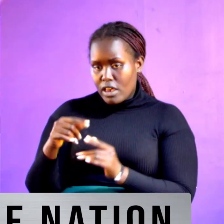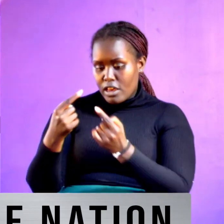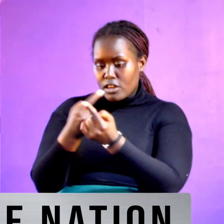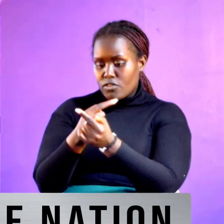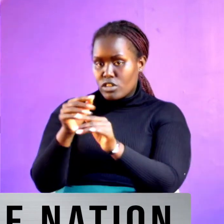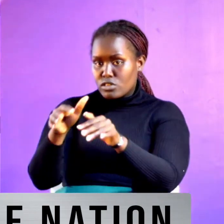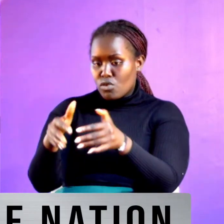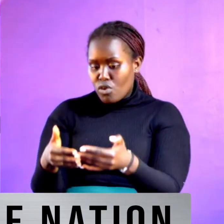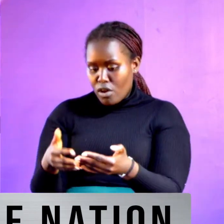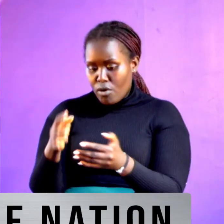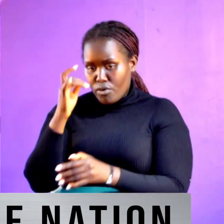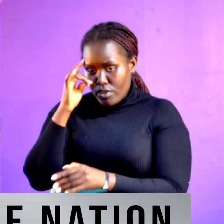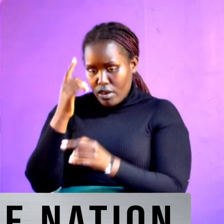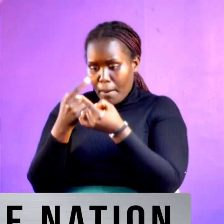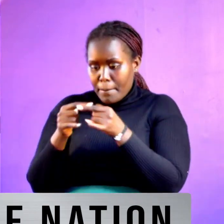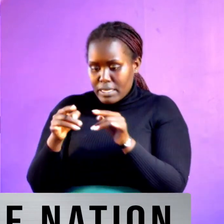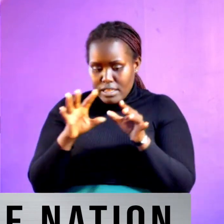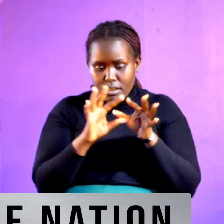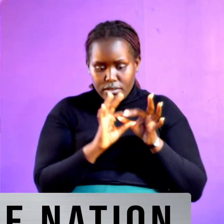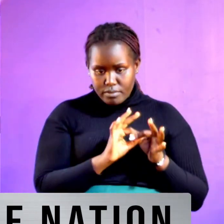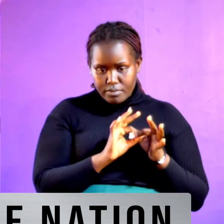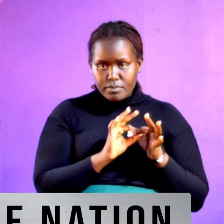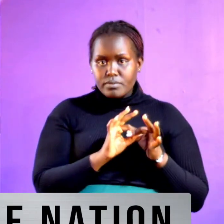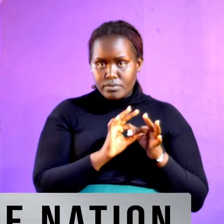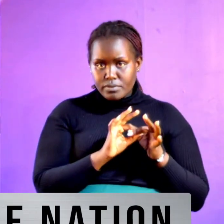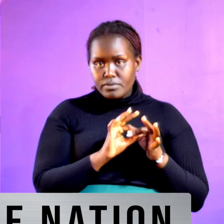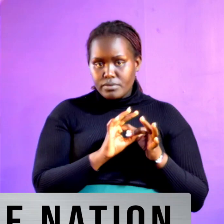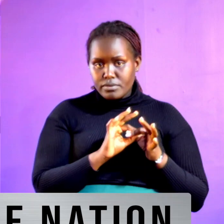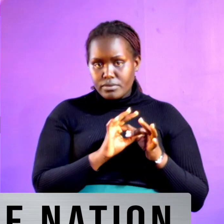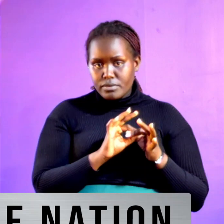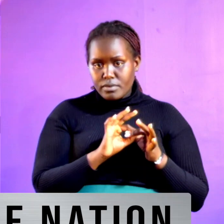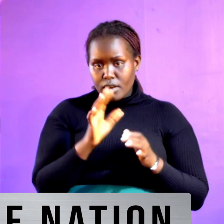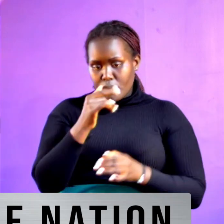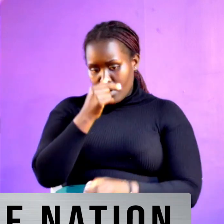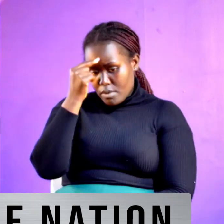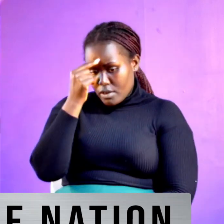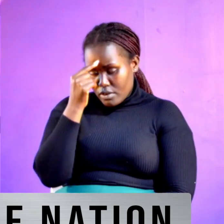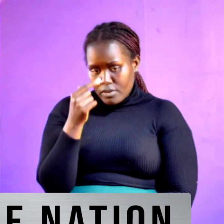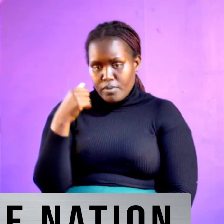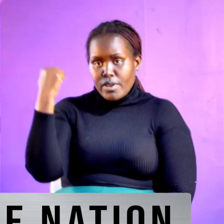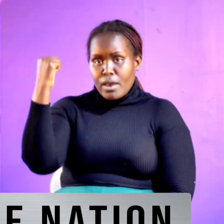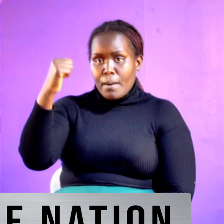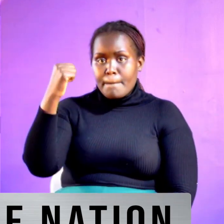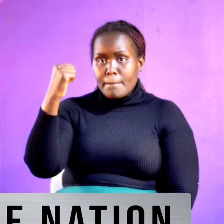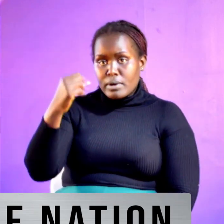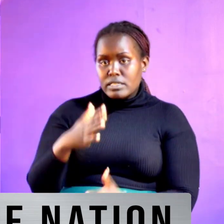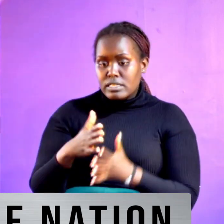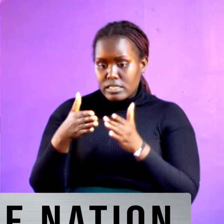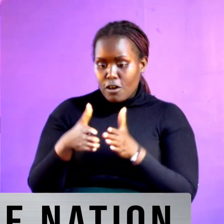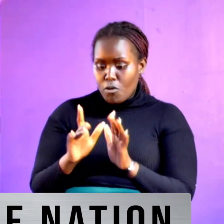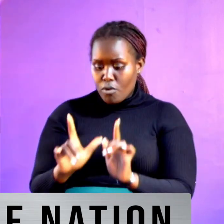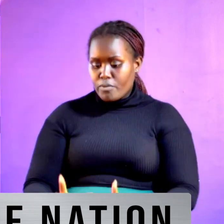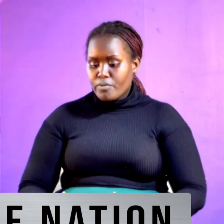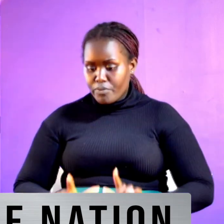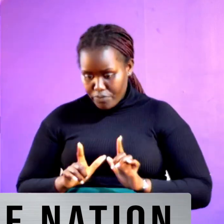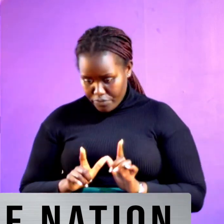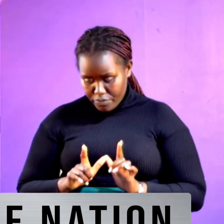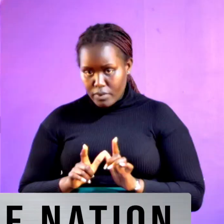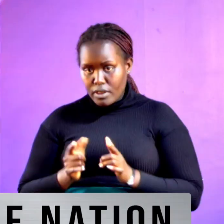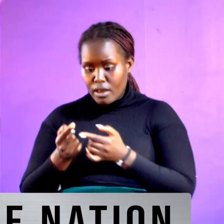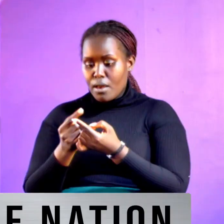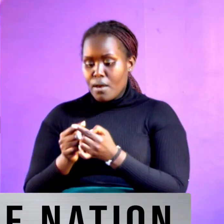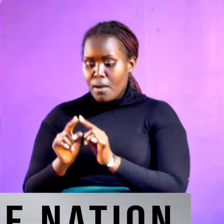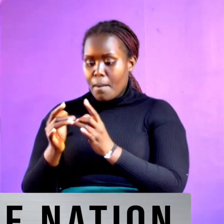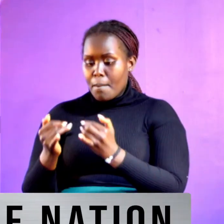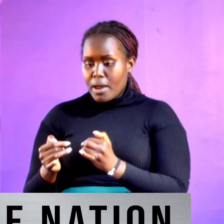yes, but they are very interconnected and intricately bound. Because I think politics are a way of life. But now